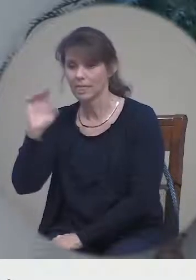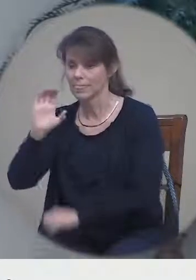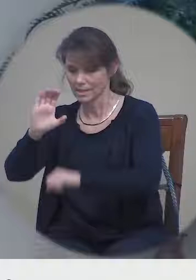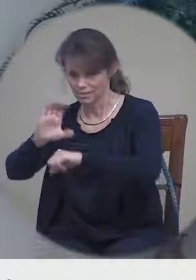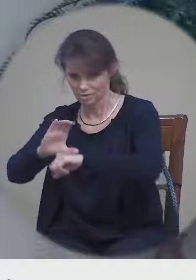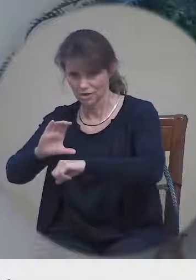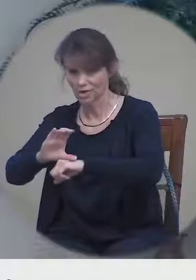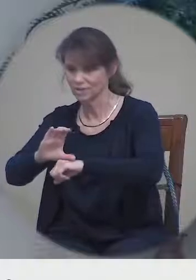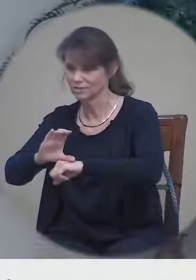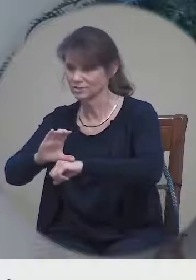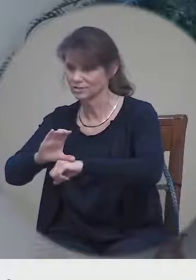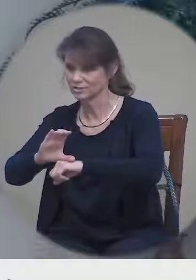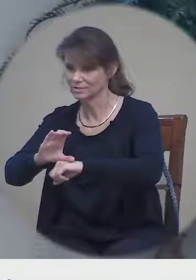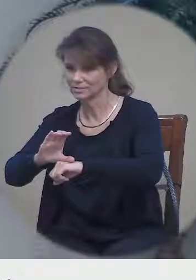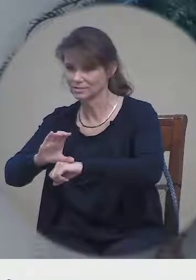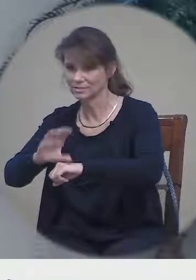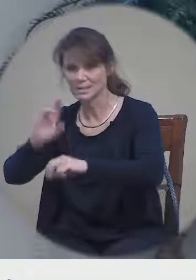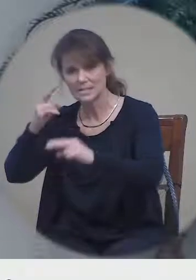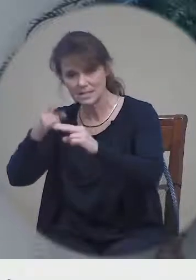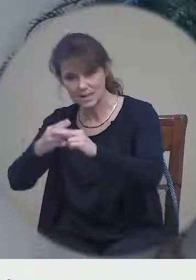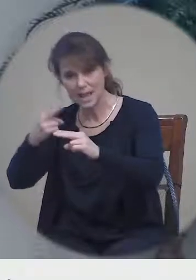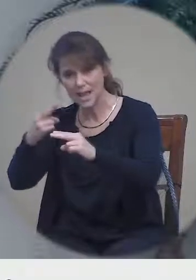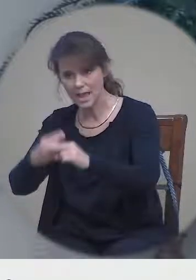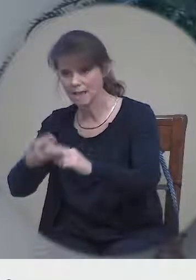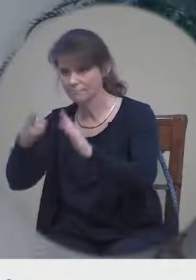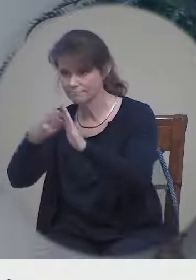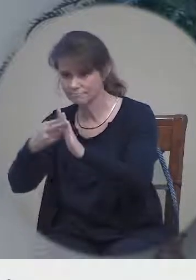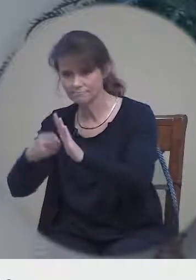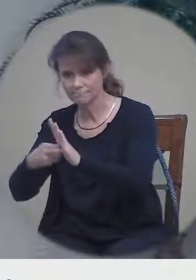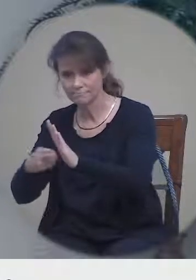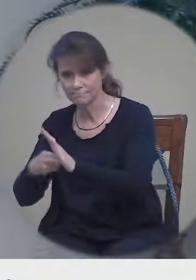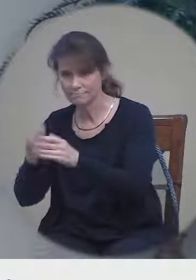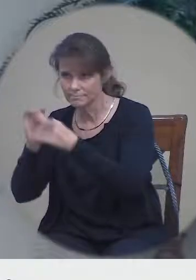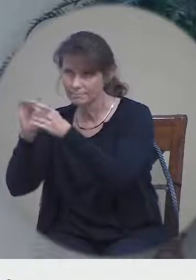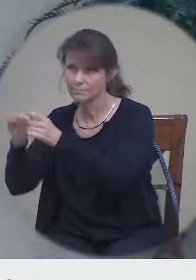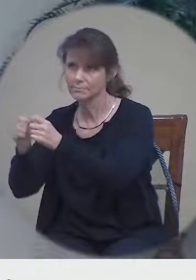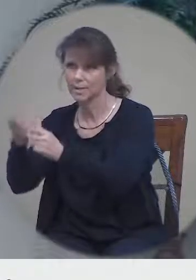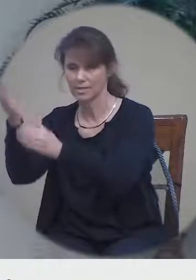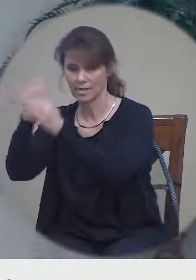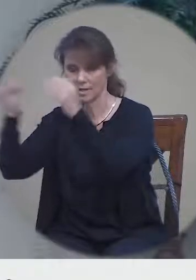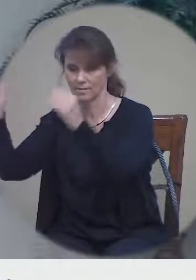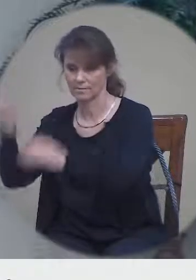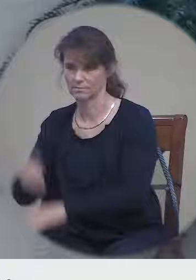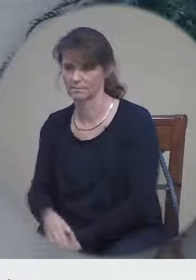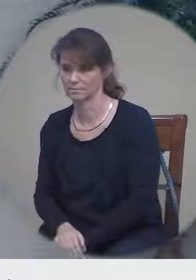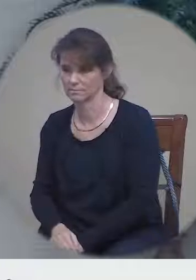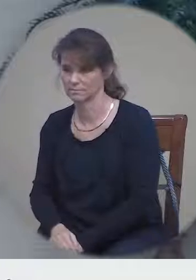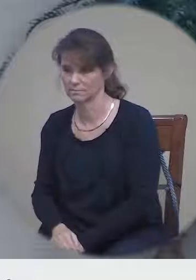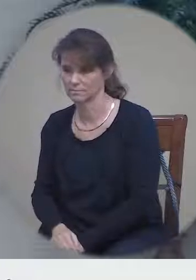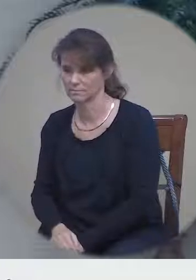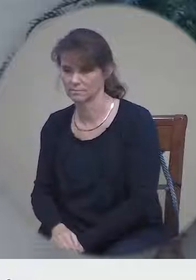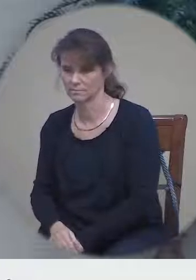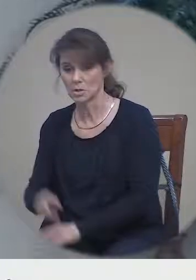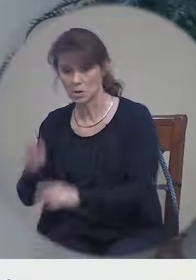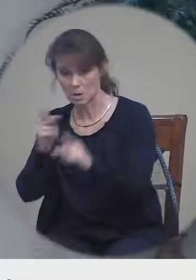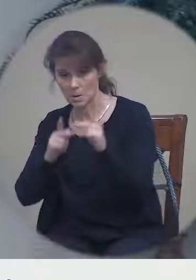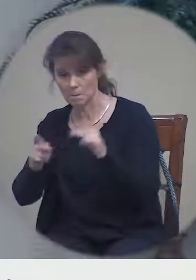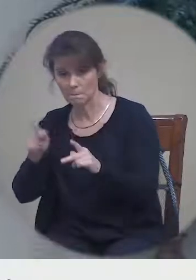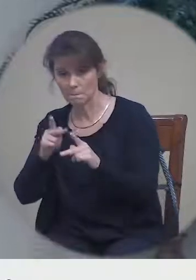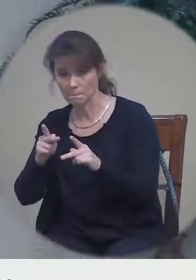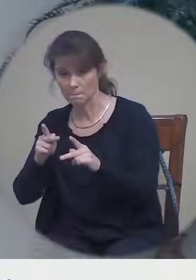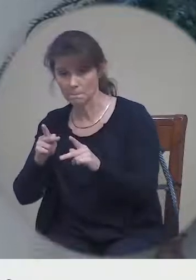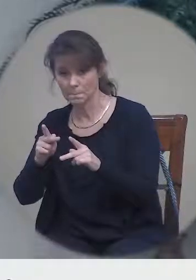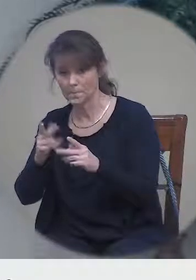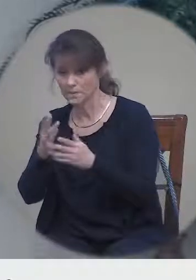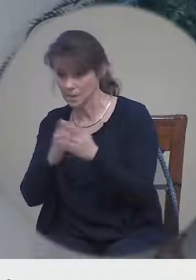of the firstborn, who are registered in heaven, to God, the judge of all, the spirits of men made perfect. Those are people who have already gone